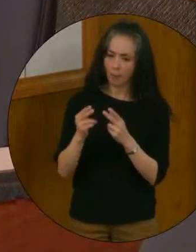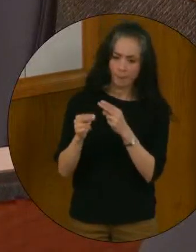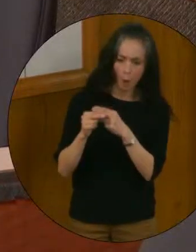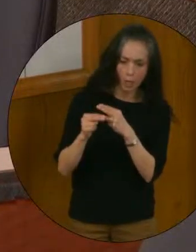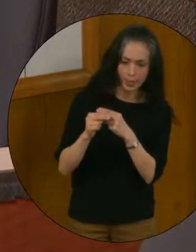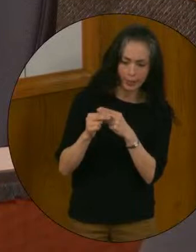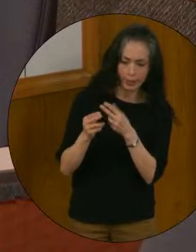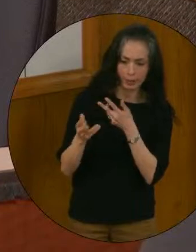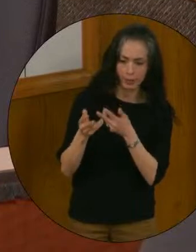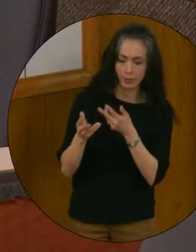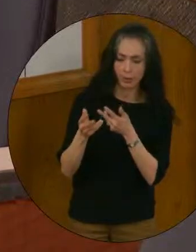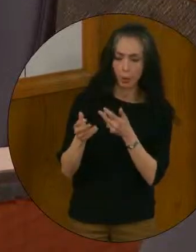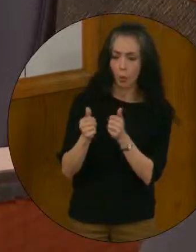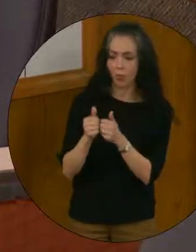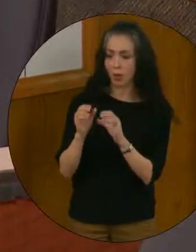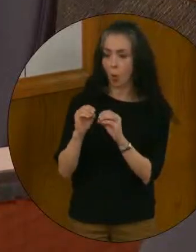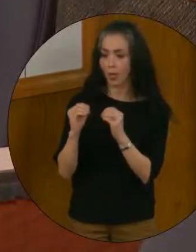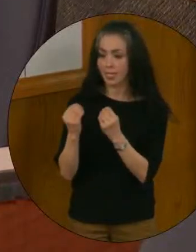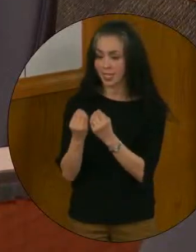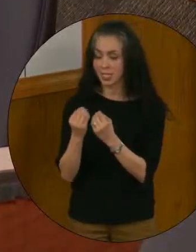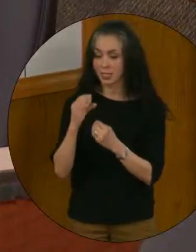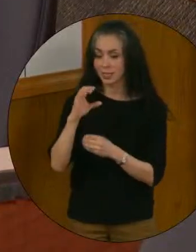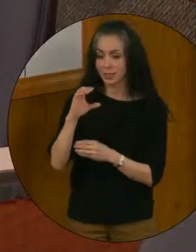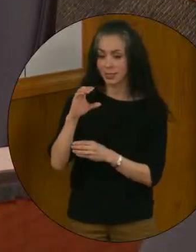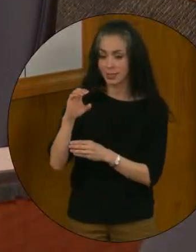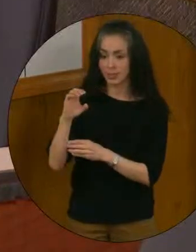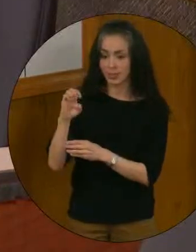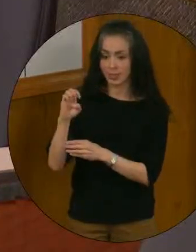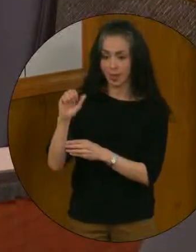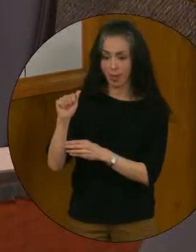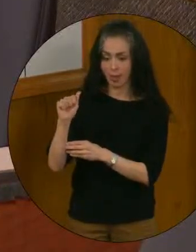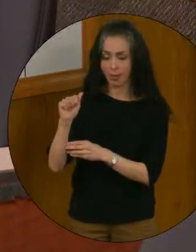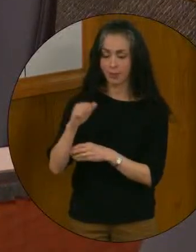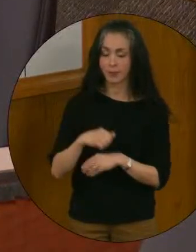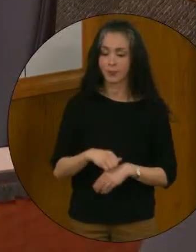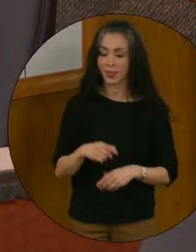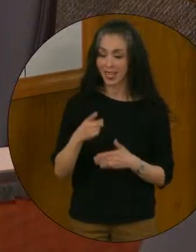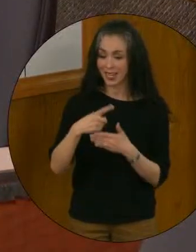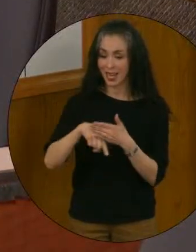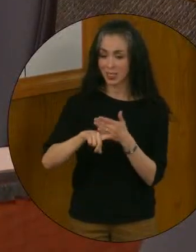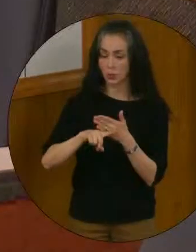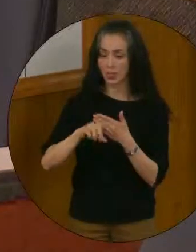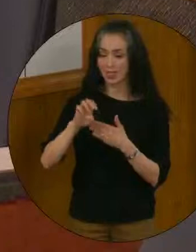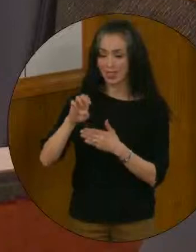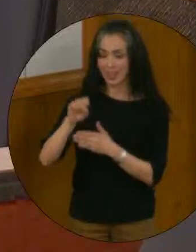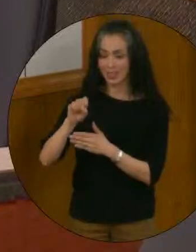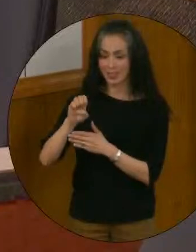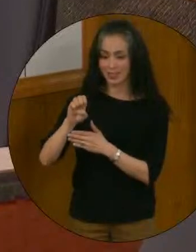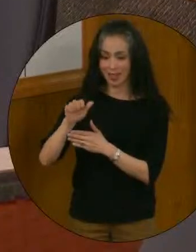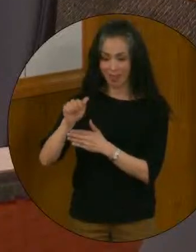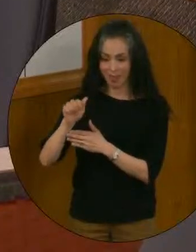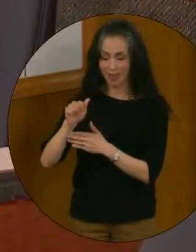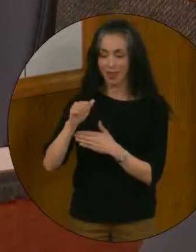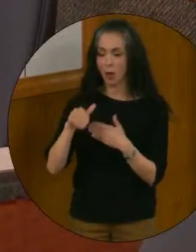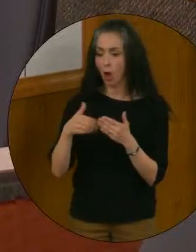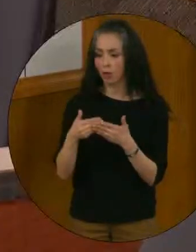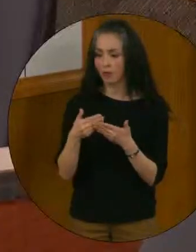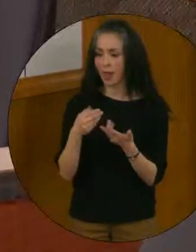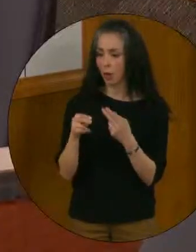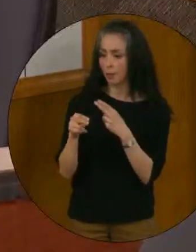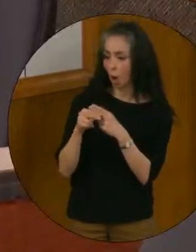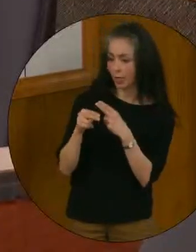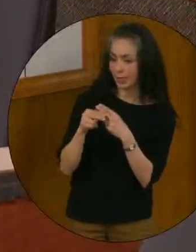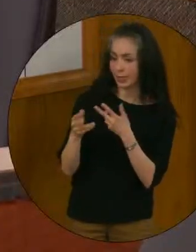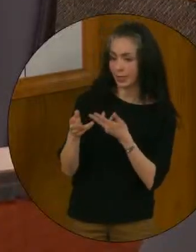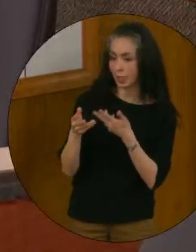our organization, CCEA. We have next week ESCA and all our bargaining units. So that is a